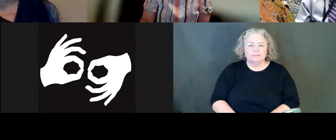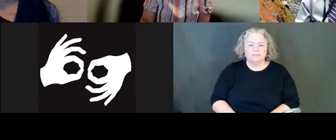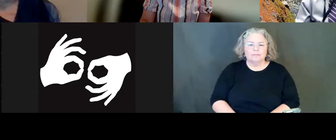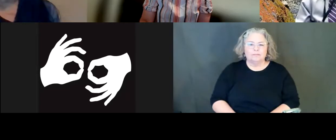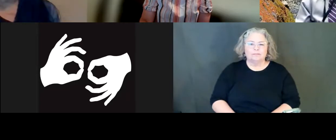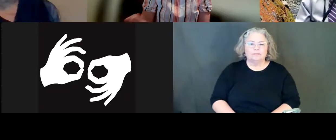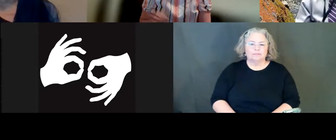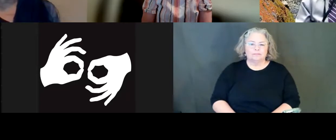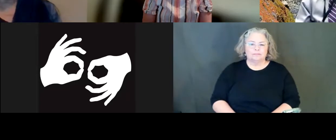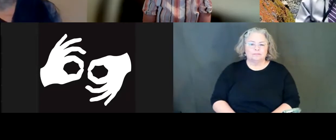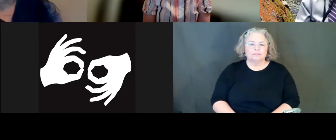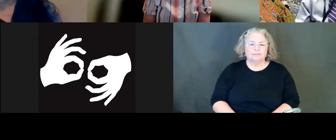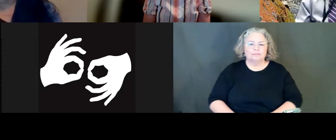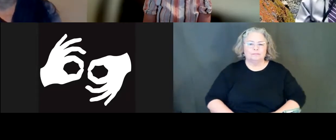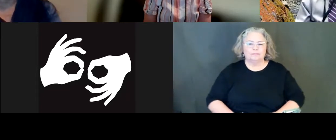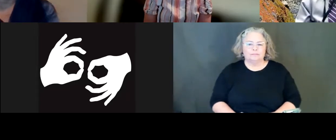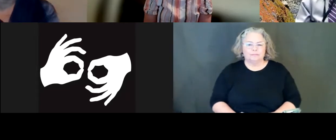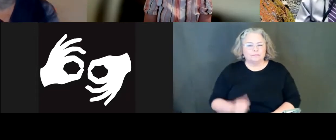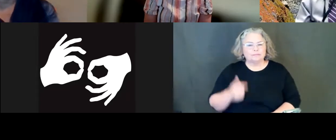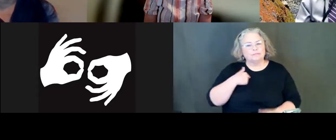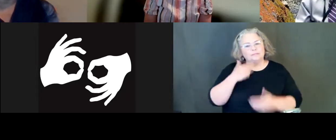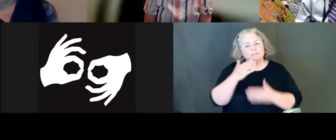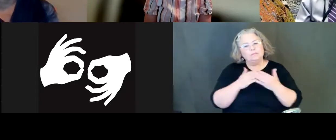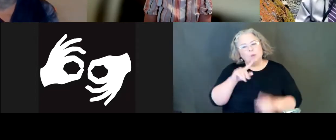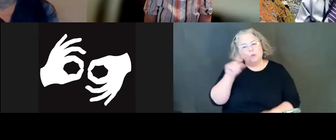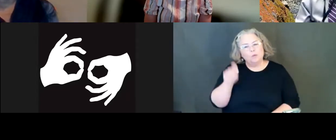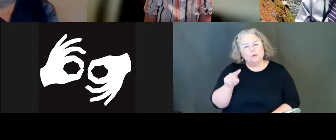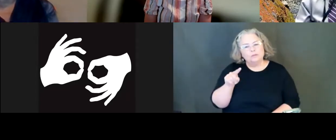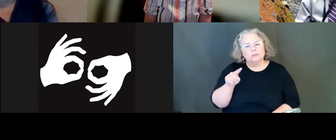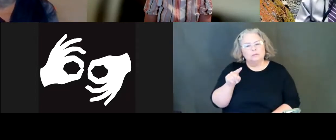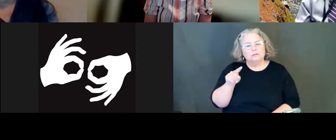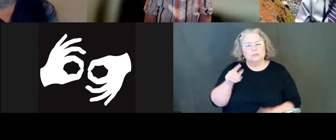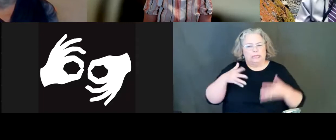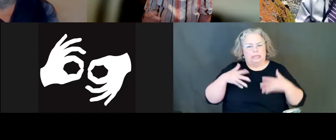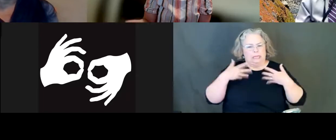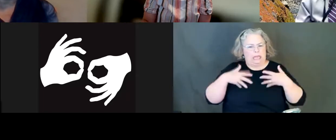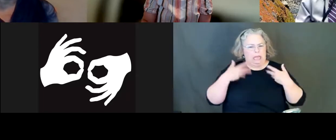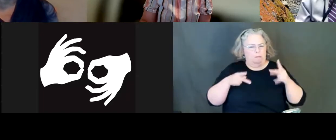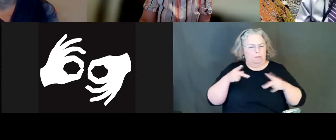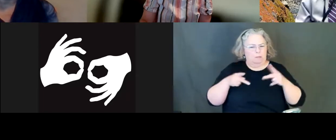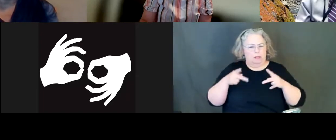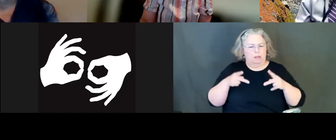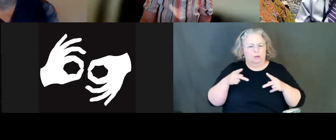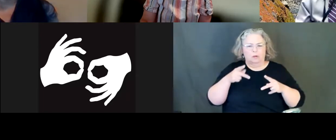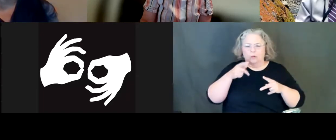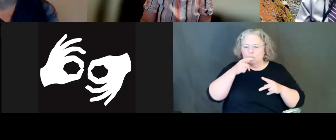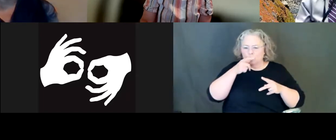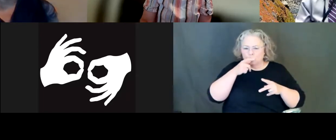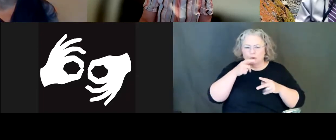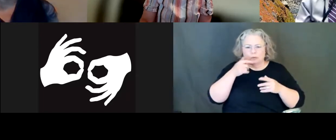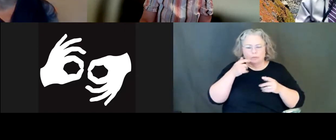Got it. So we have some questions about young people who are getting